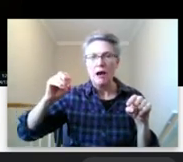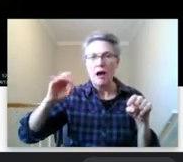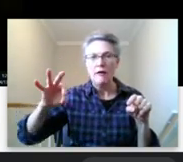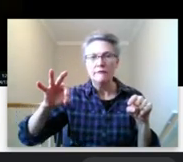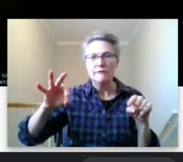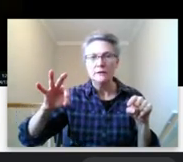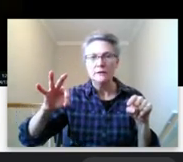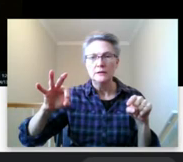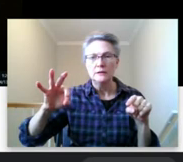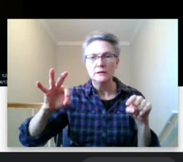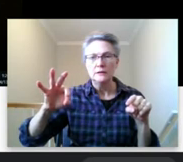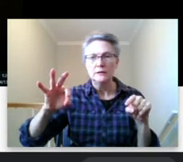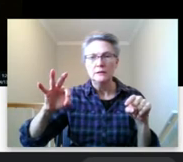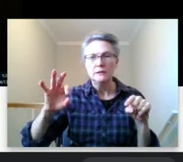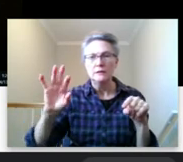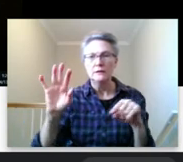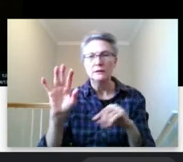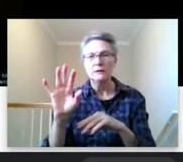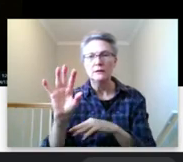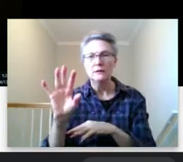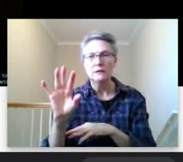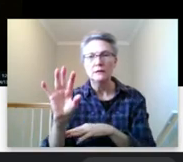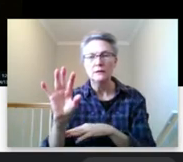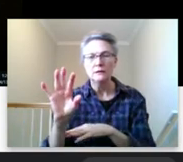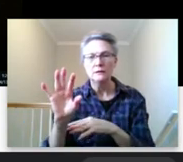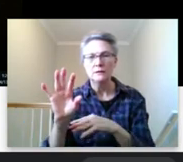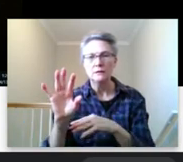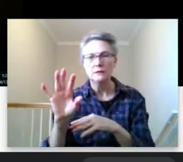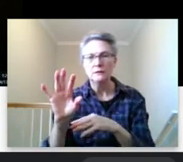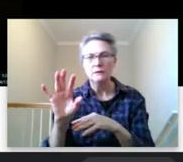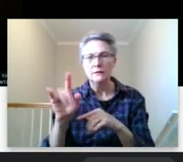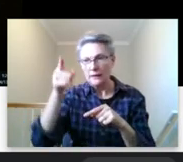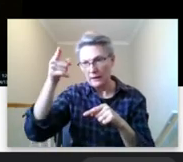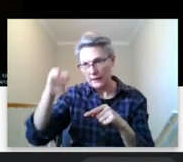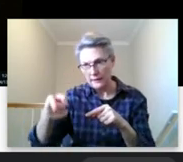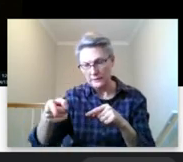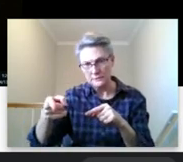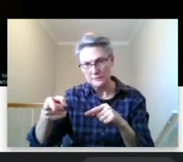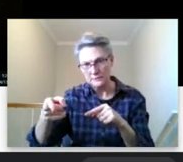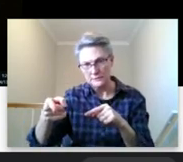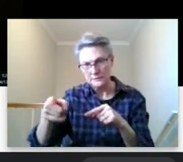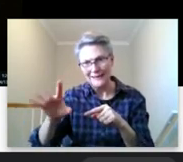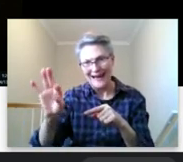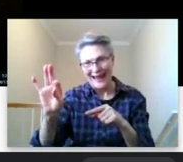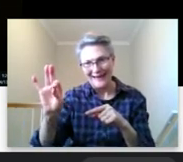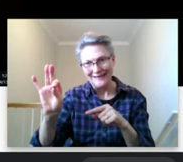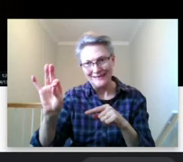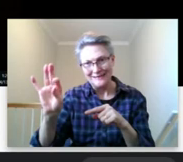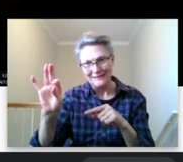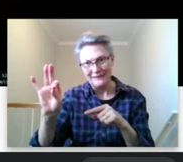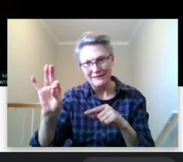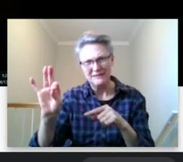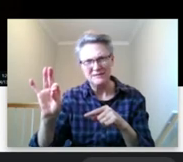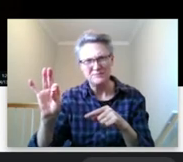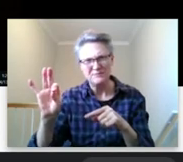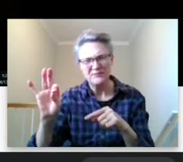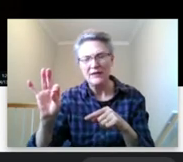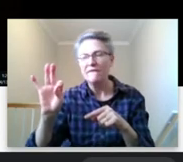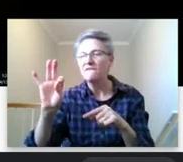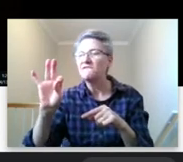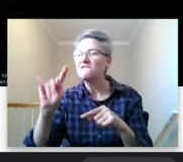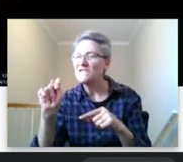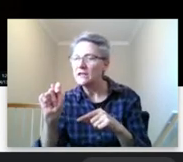perpendicular line segment to the top, to the next section, or next part of my figure of 9. So I can do base times height, or